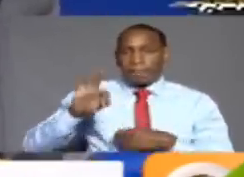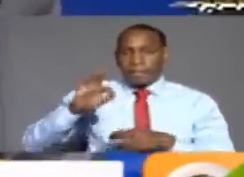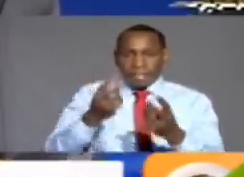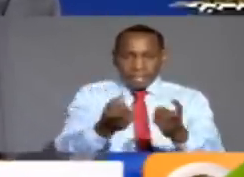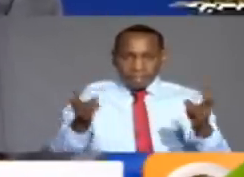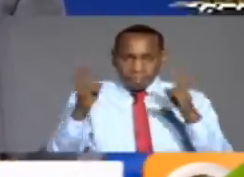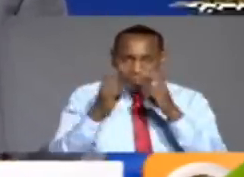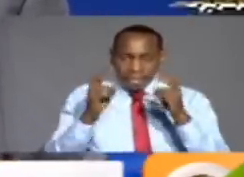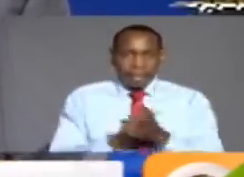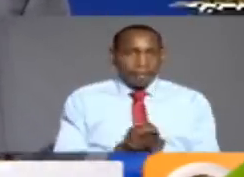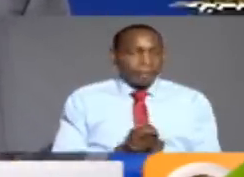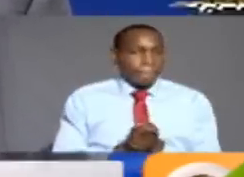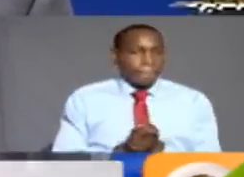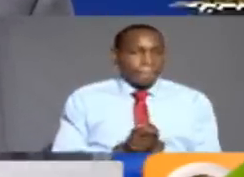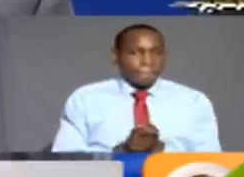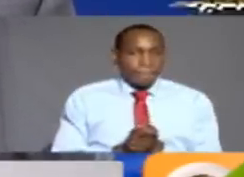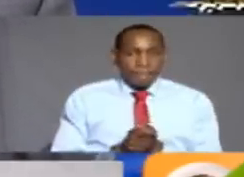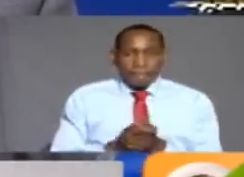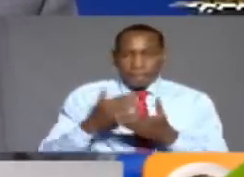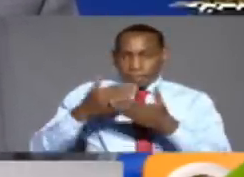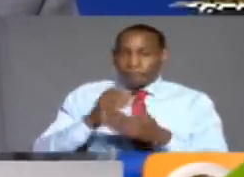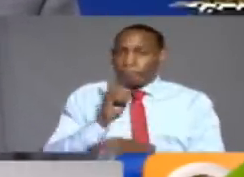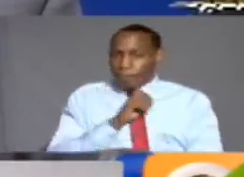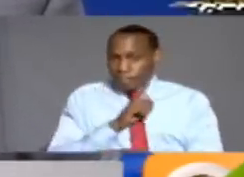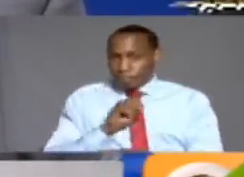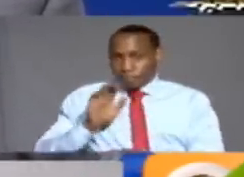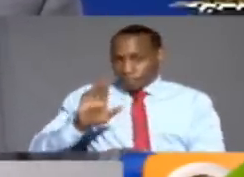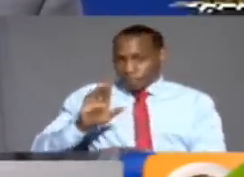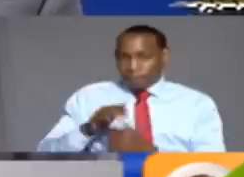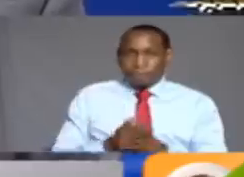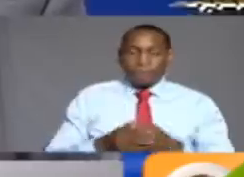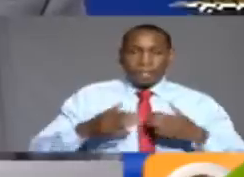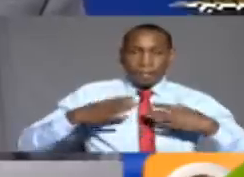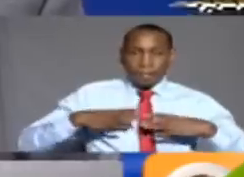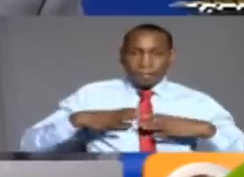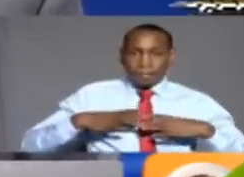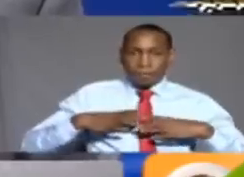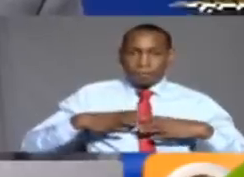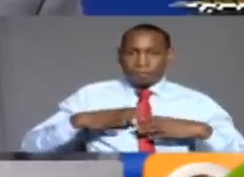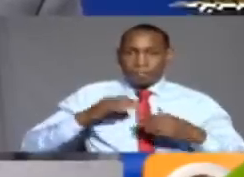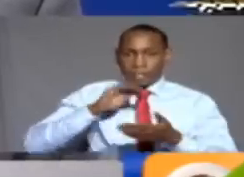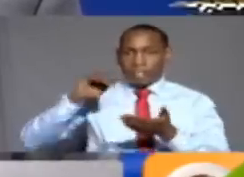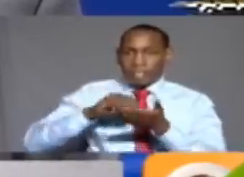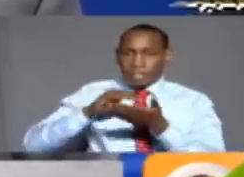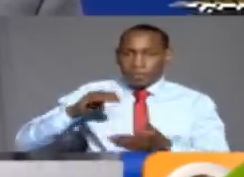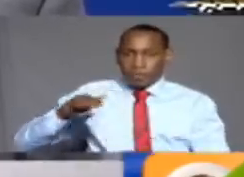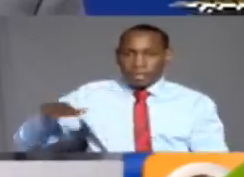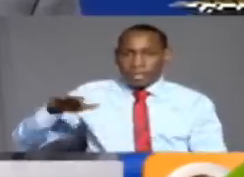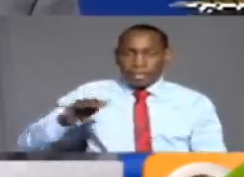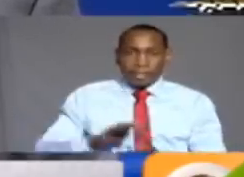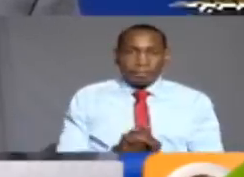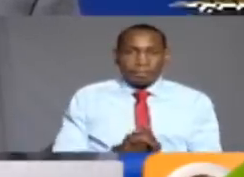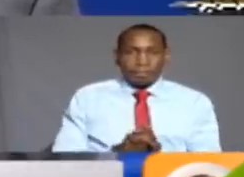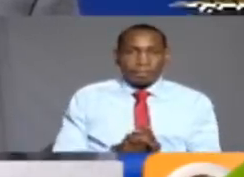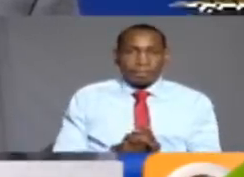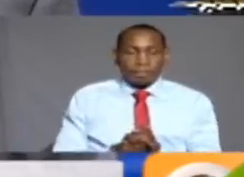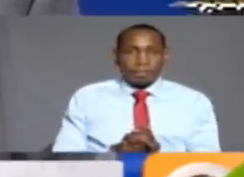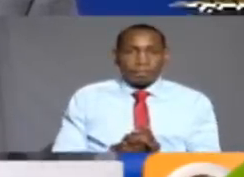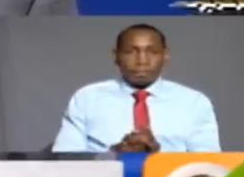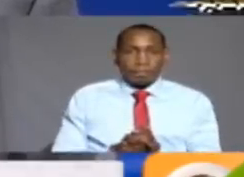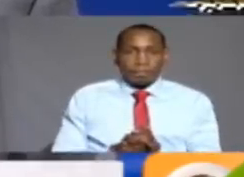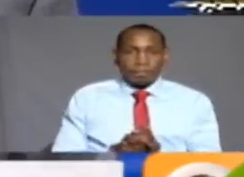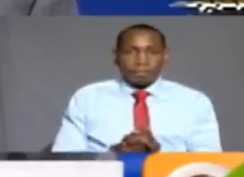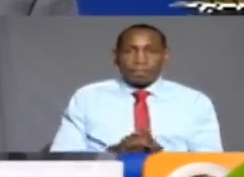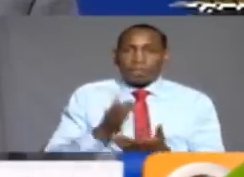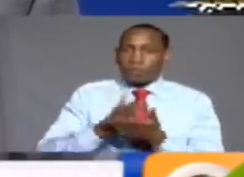in whatever. But let me do something before you cut me short, Hussein. The people from where I come from, in the region I come from, are very angry with this government.